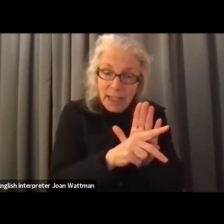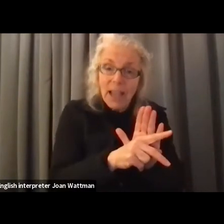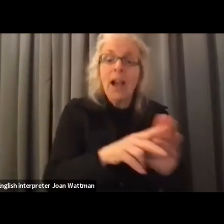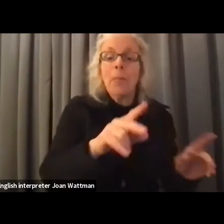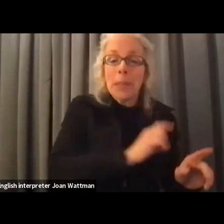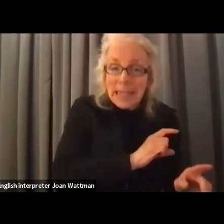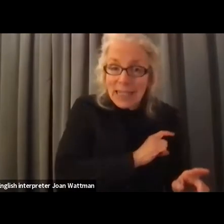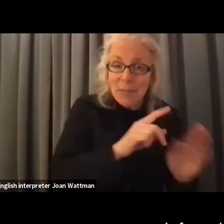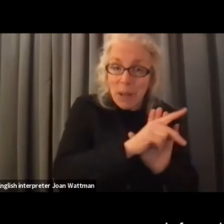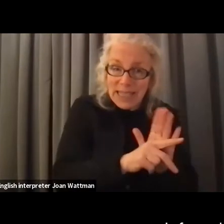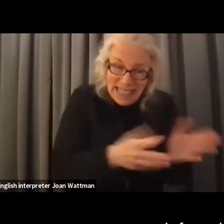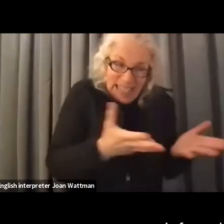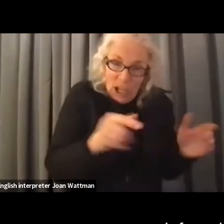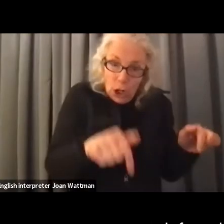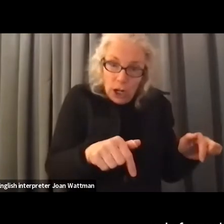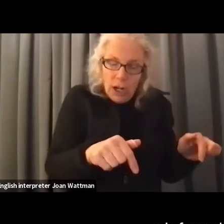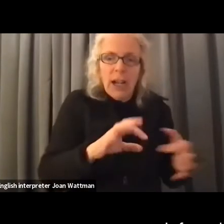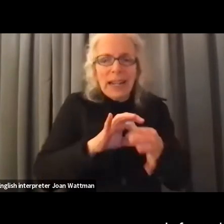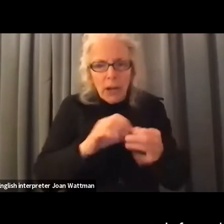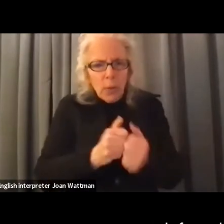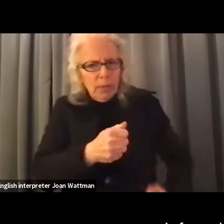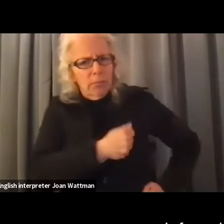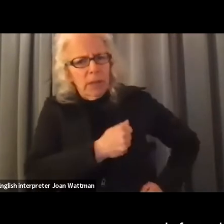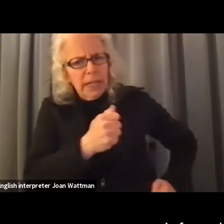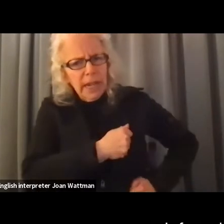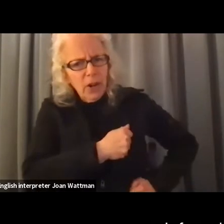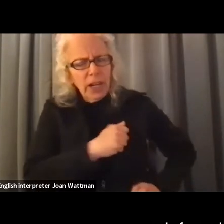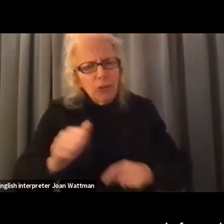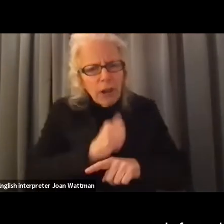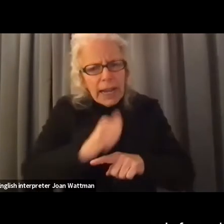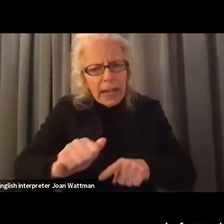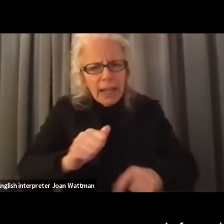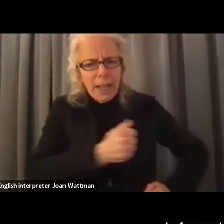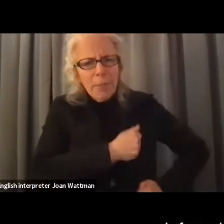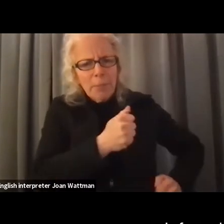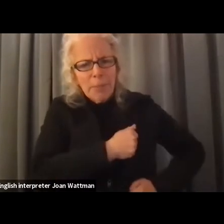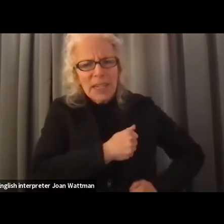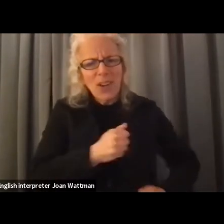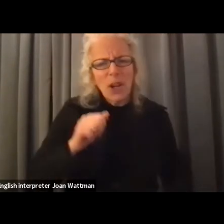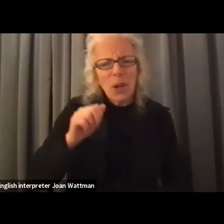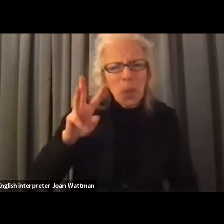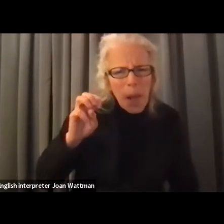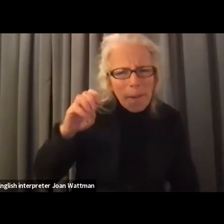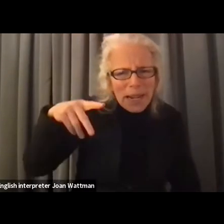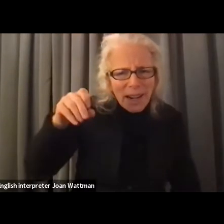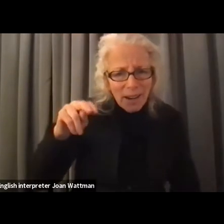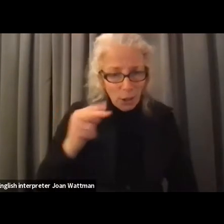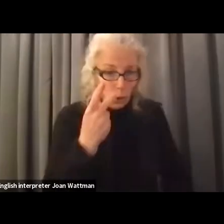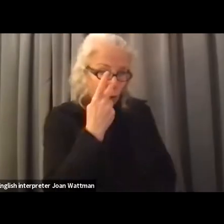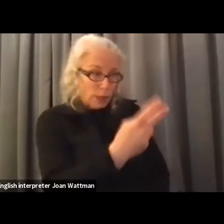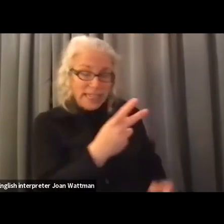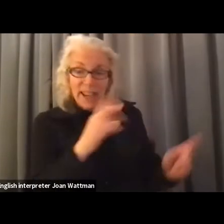often tied to military training, to military weaponry. We saw that on the streets of Ferguson. So that